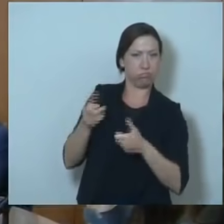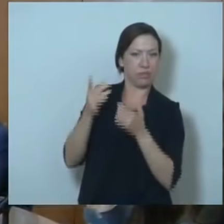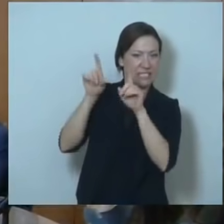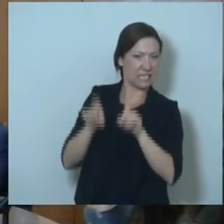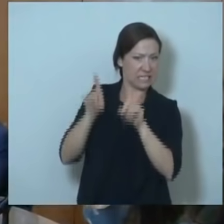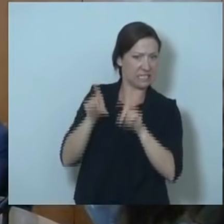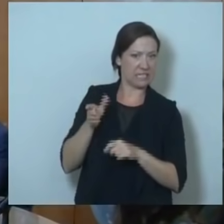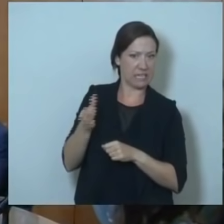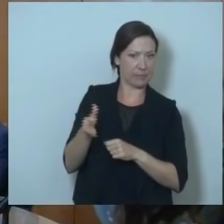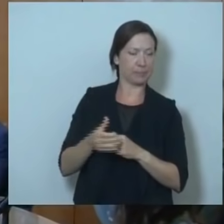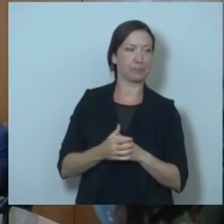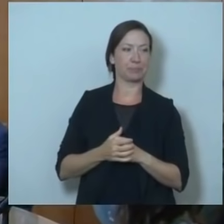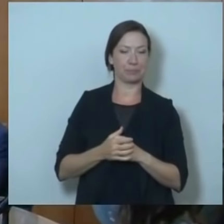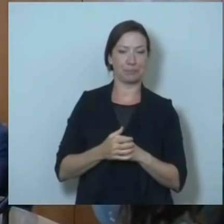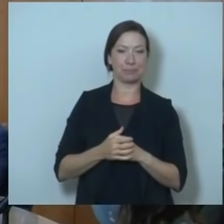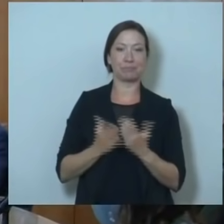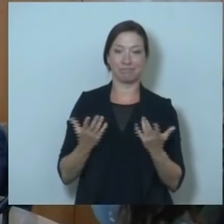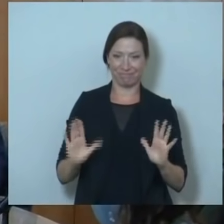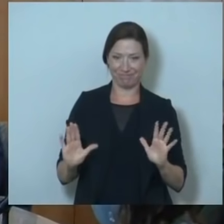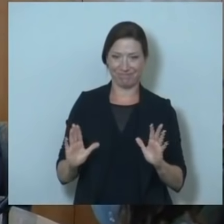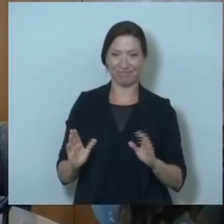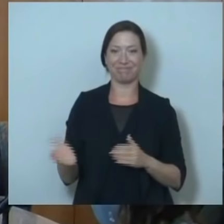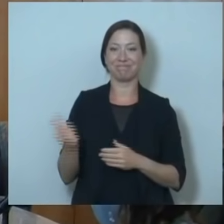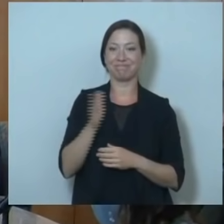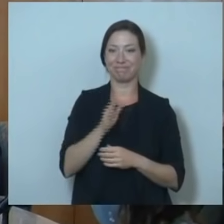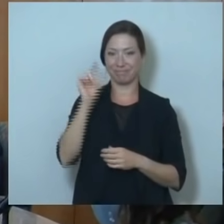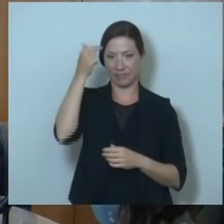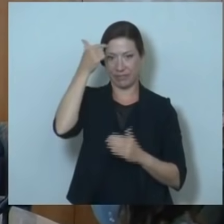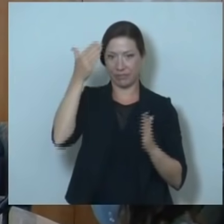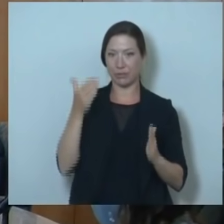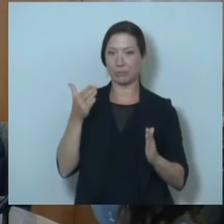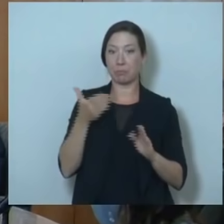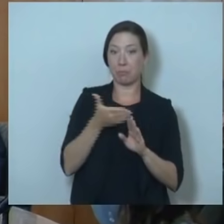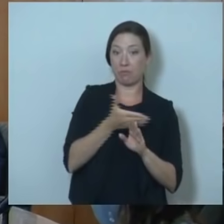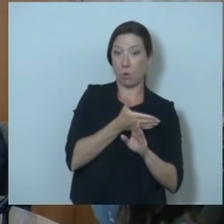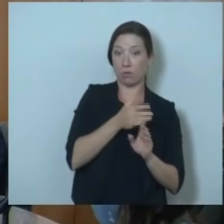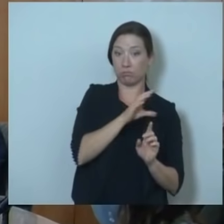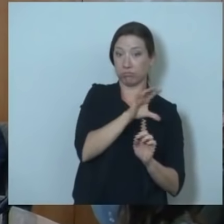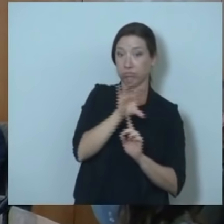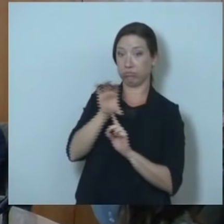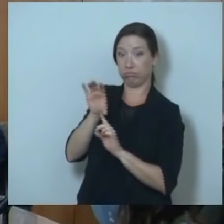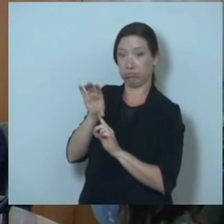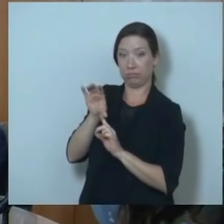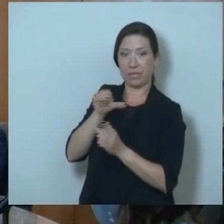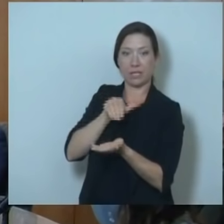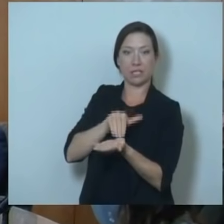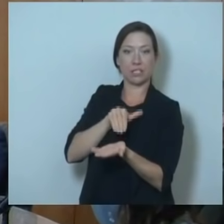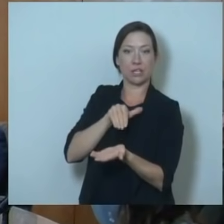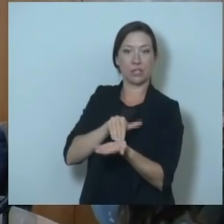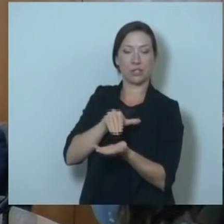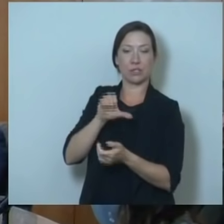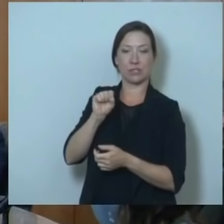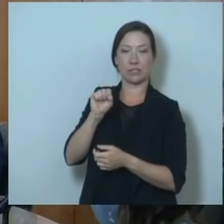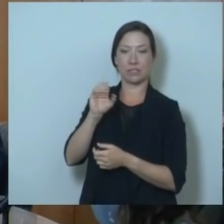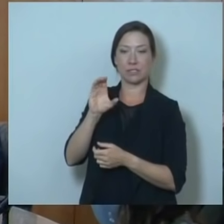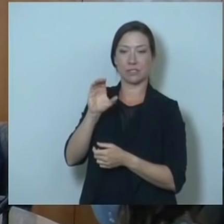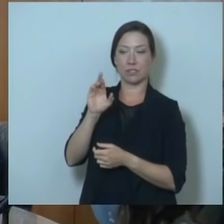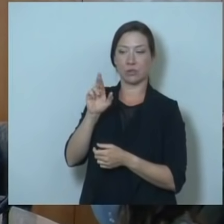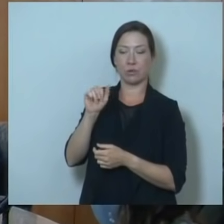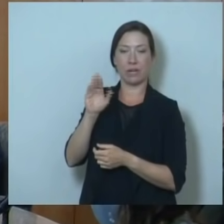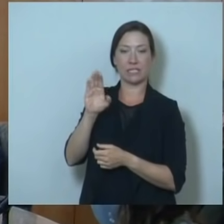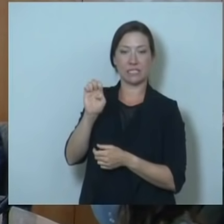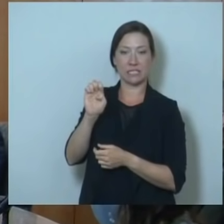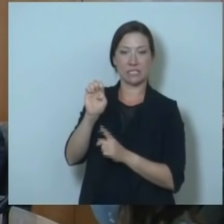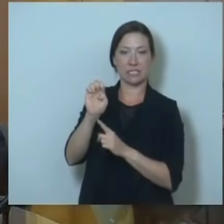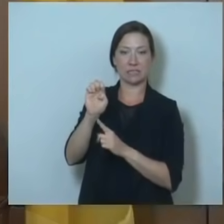and then before we go to Dr. Grace, okay, thank you. A couple of things I want to add about